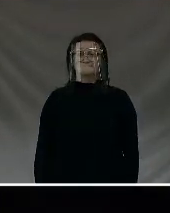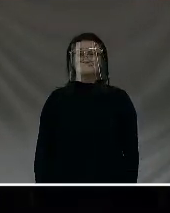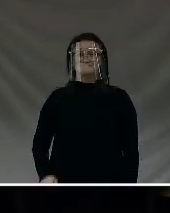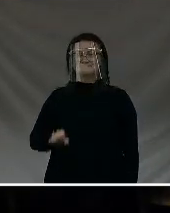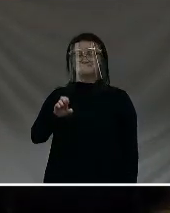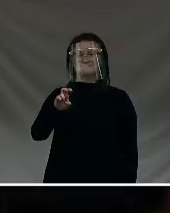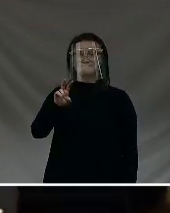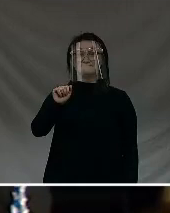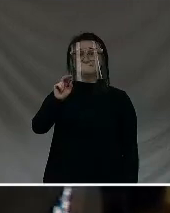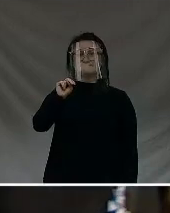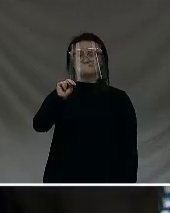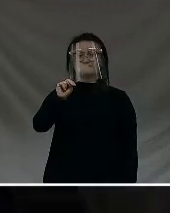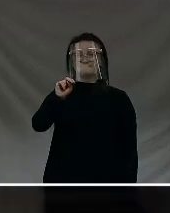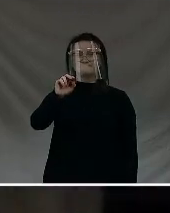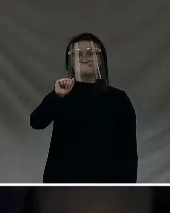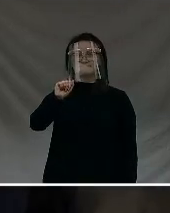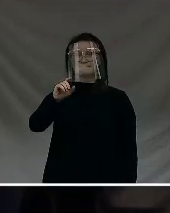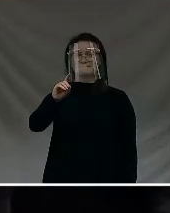Evan Adams.